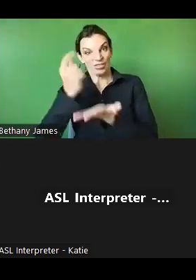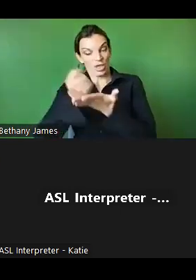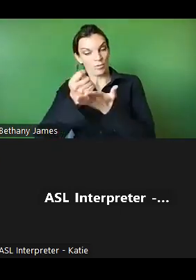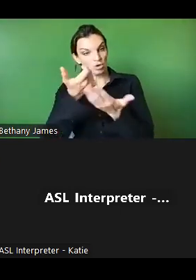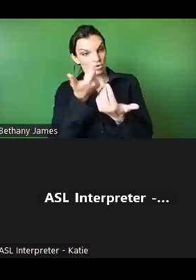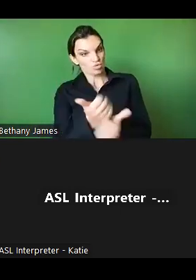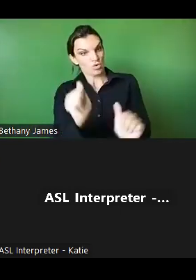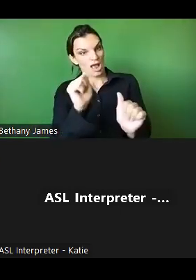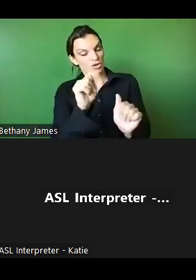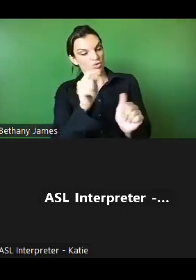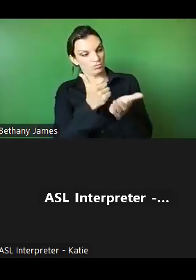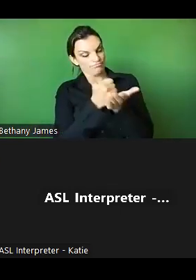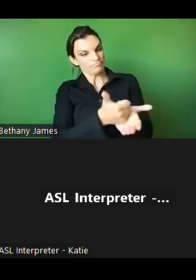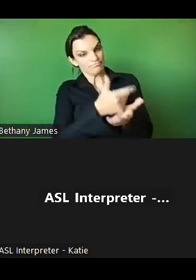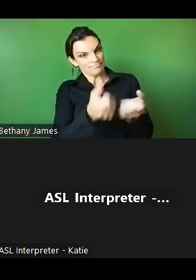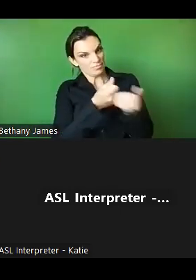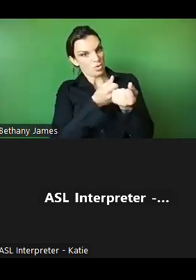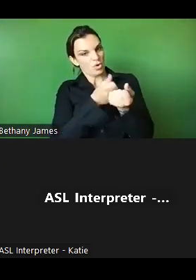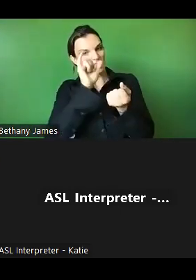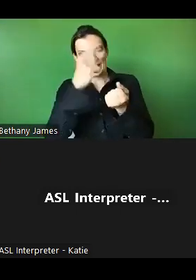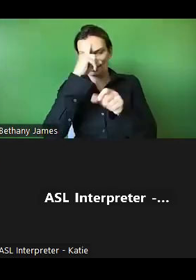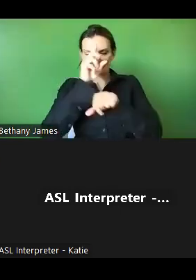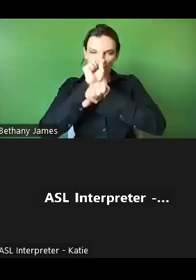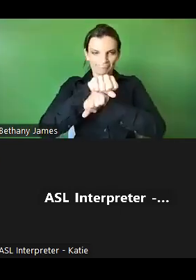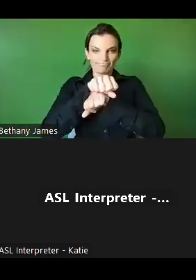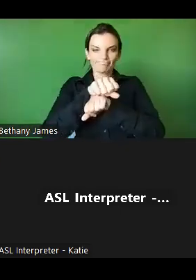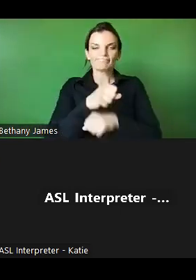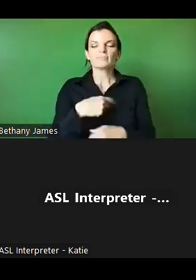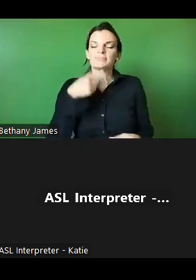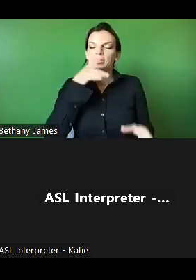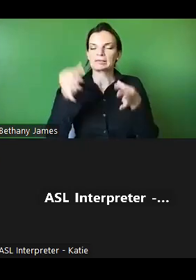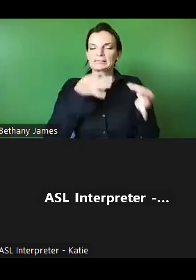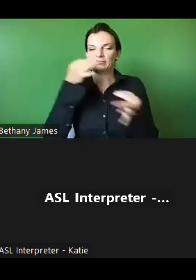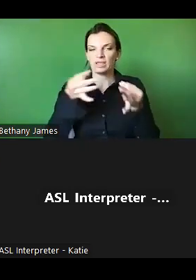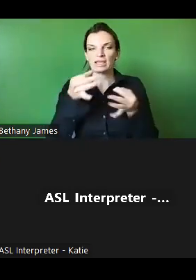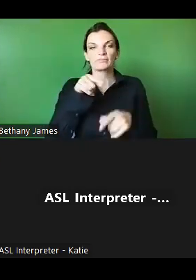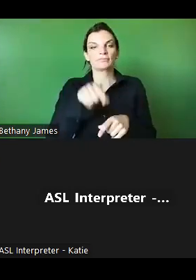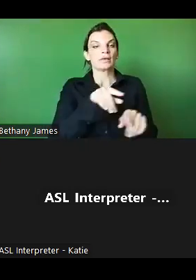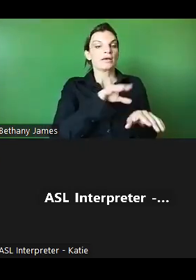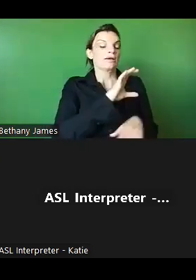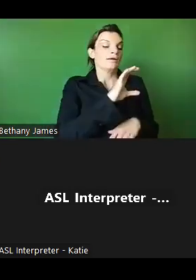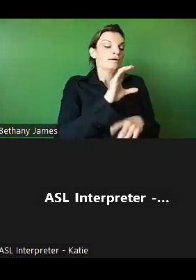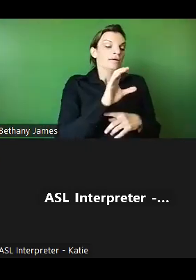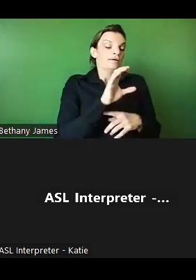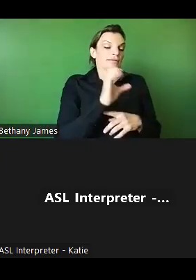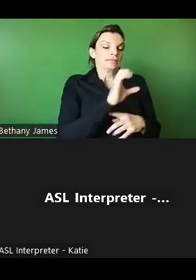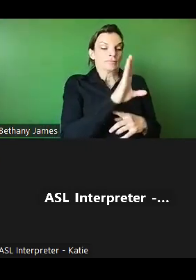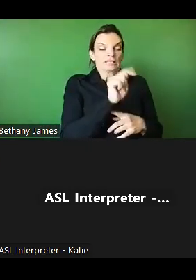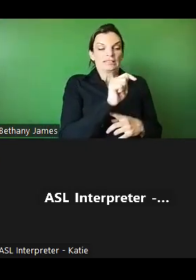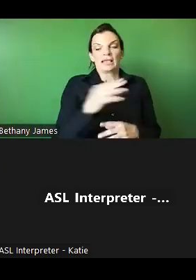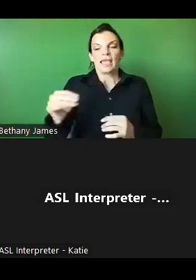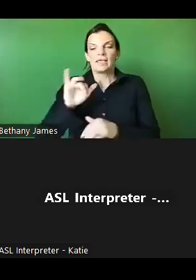people overcome. And so we'll briefly discuss both cognitive behavioral therapy and microaggressions.